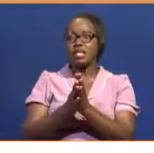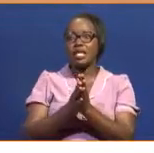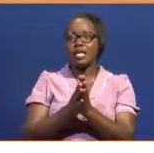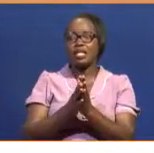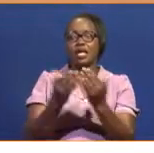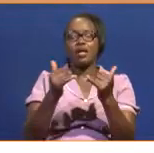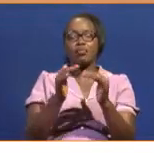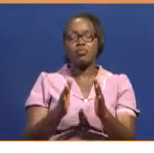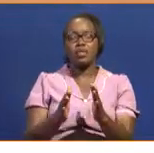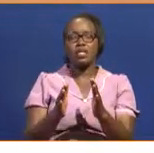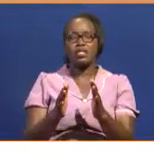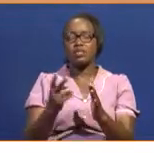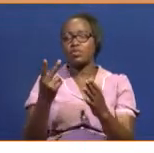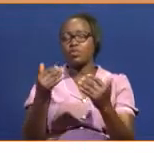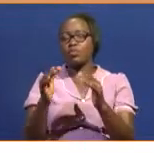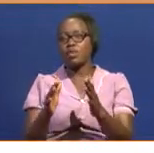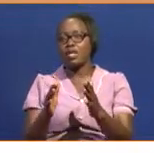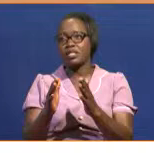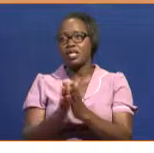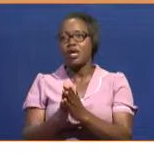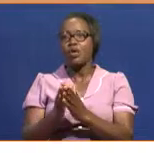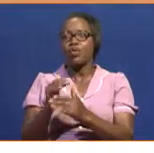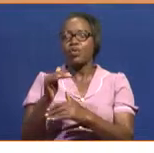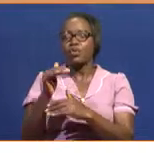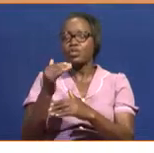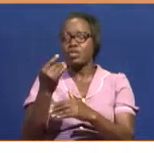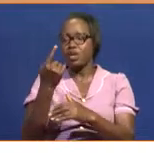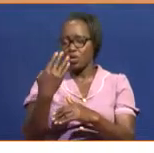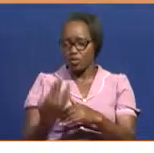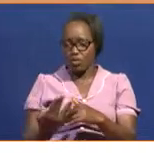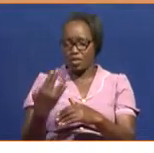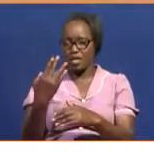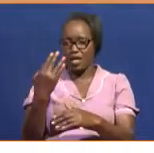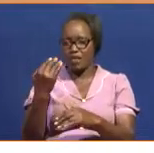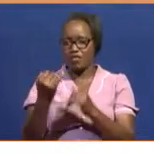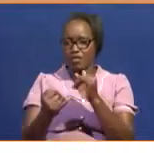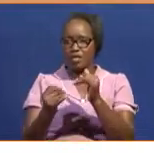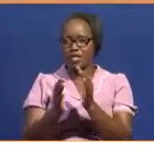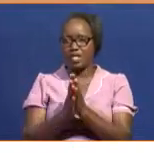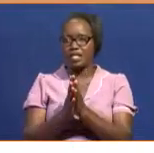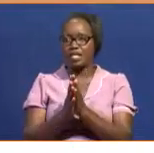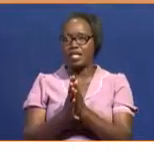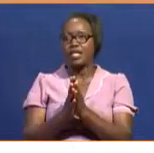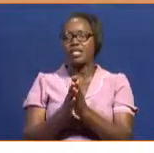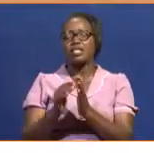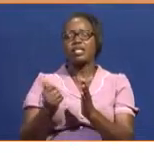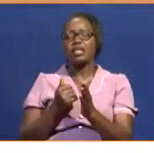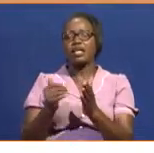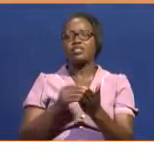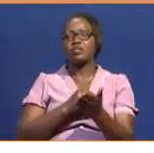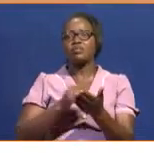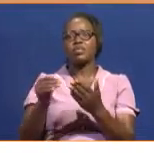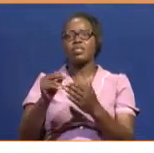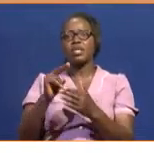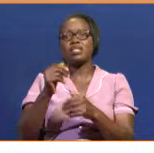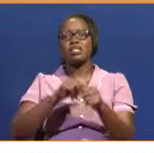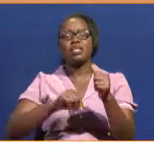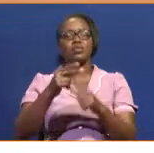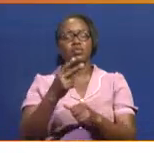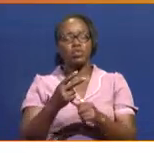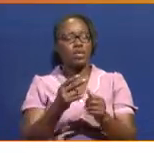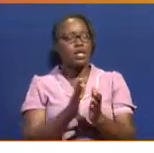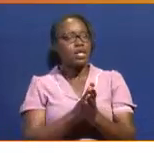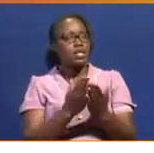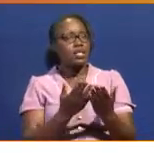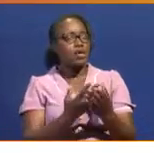players, we had 2 players who got to the quarterfinals, the boys, and the girls got out in the second round. And let's